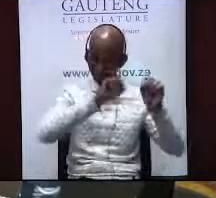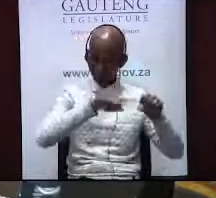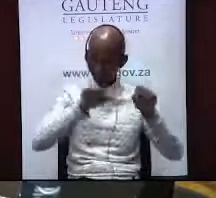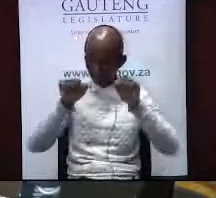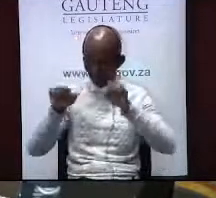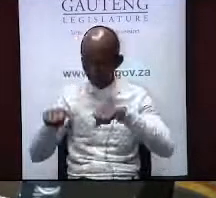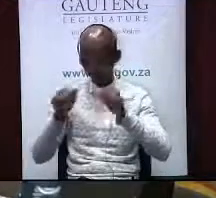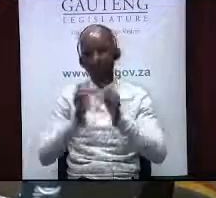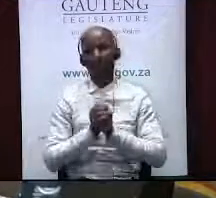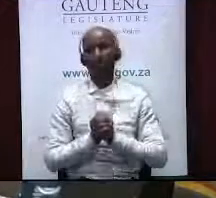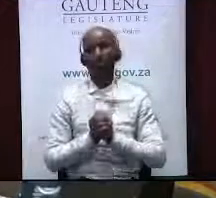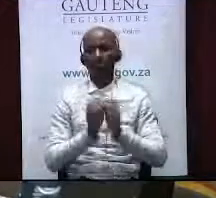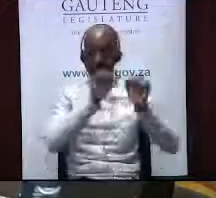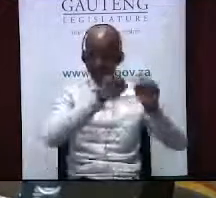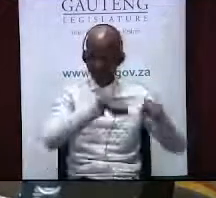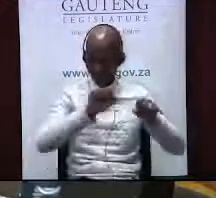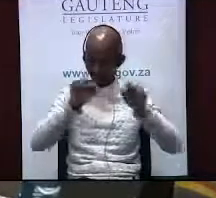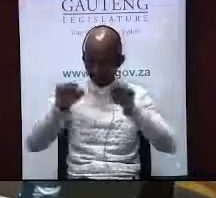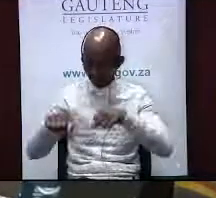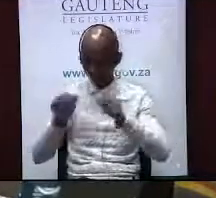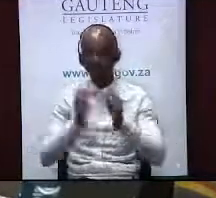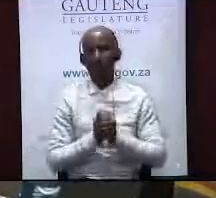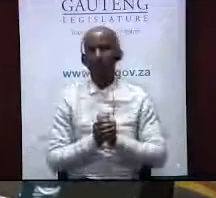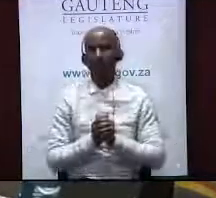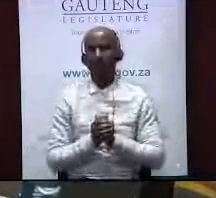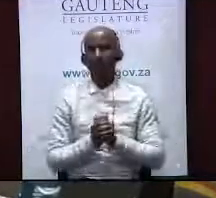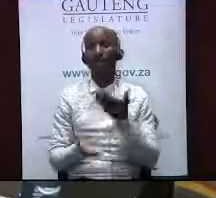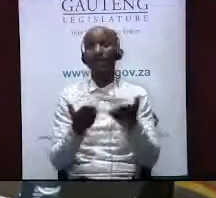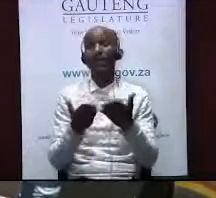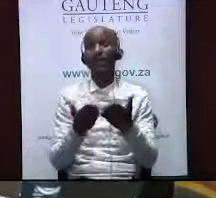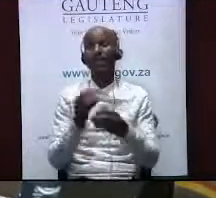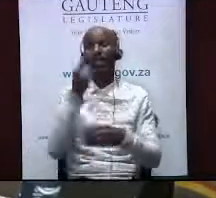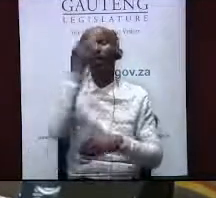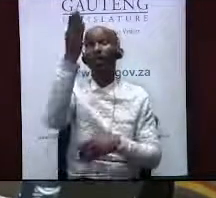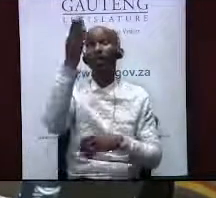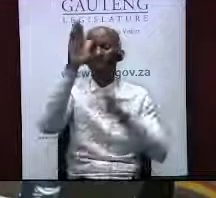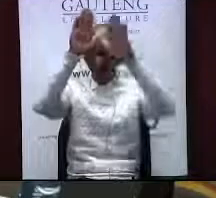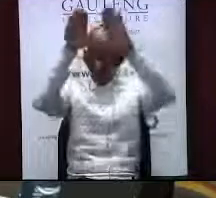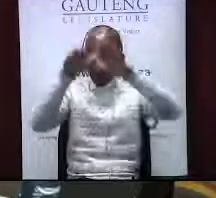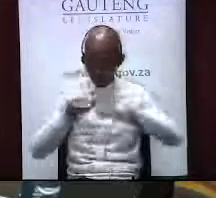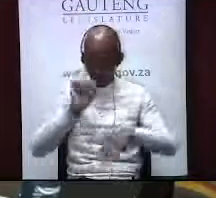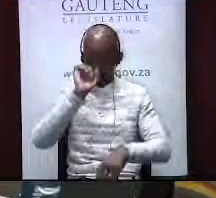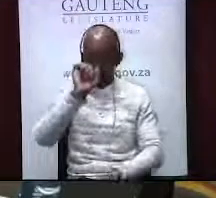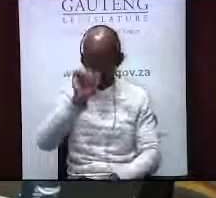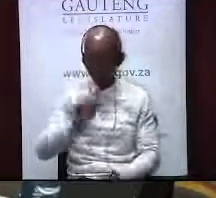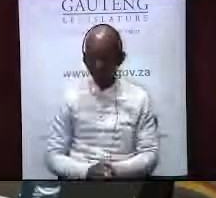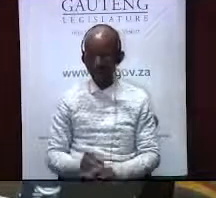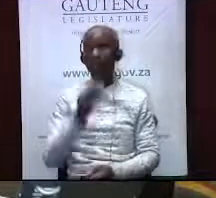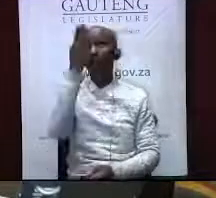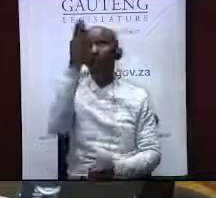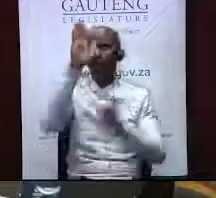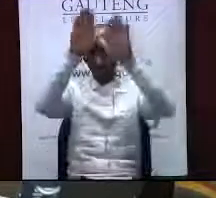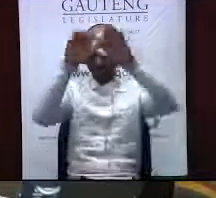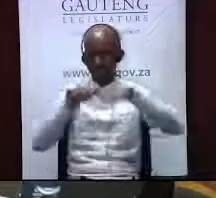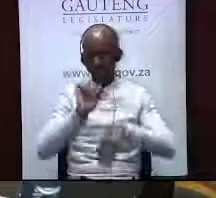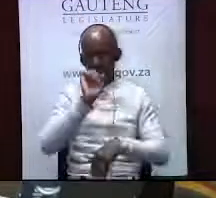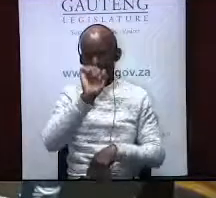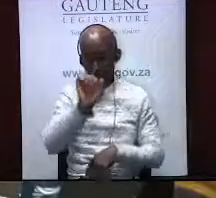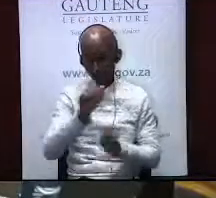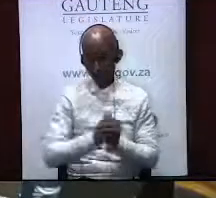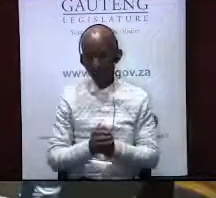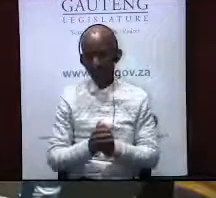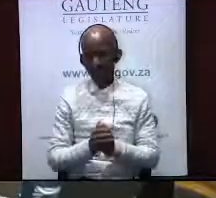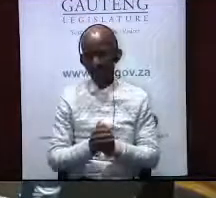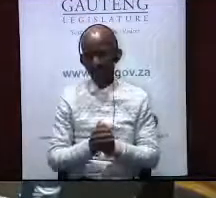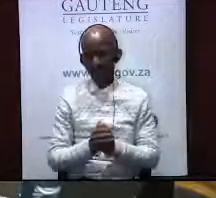Hallelujah. Hallelujah. May God richly bless you. God bless you. Bahlanka